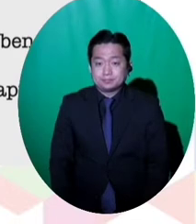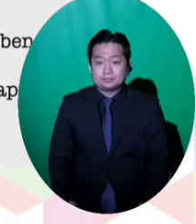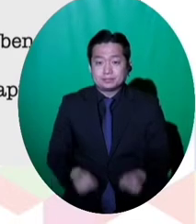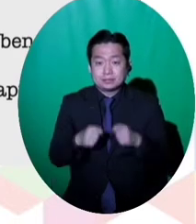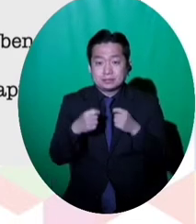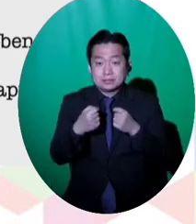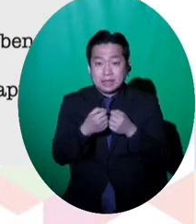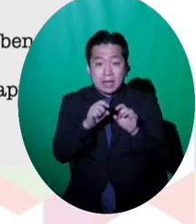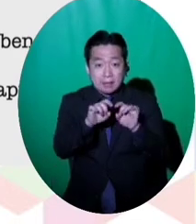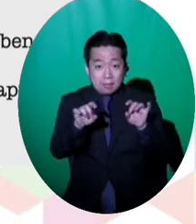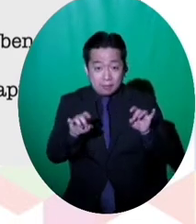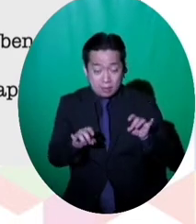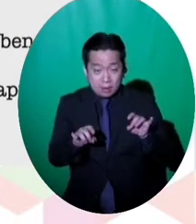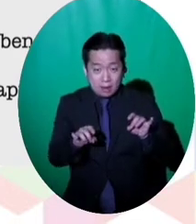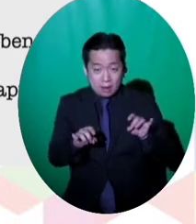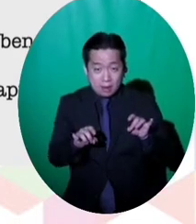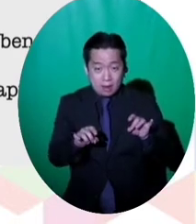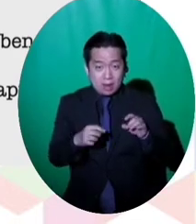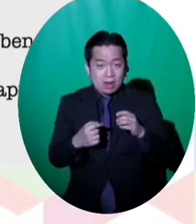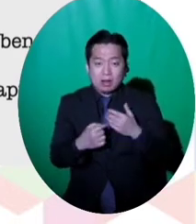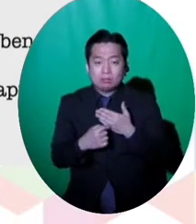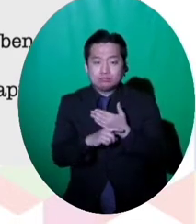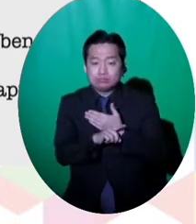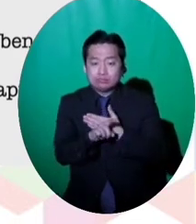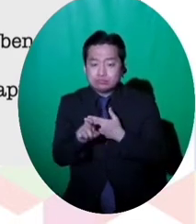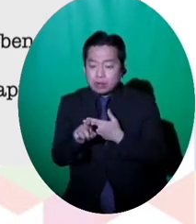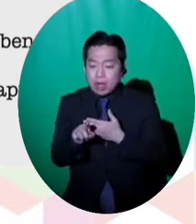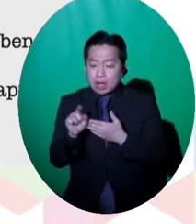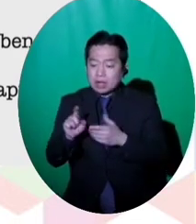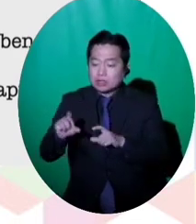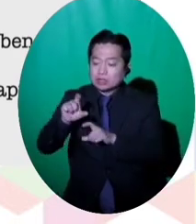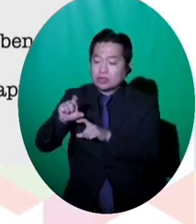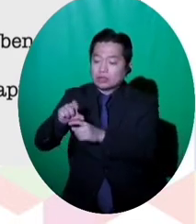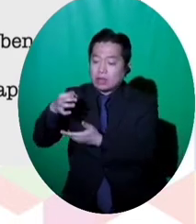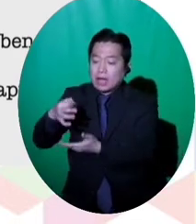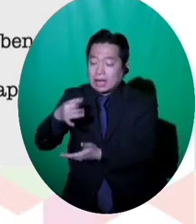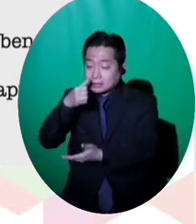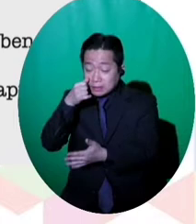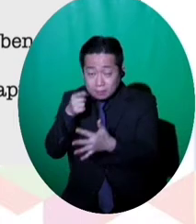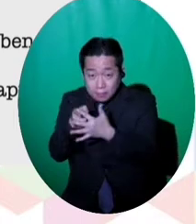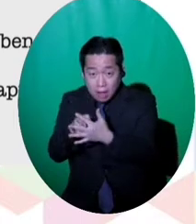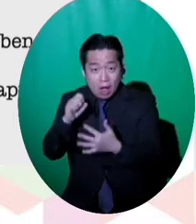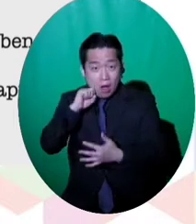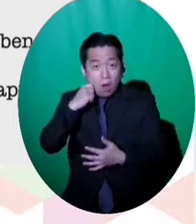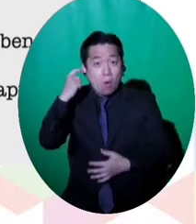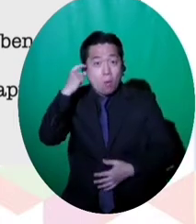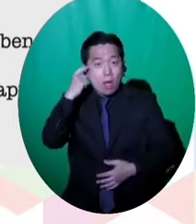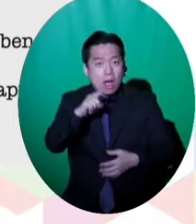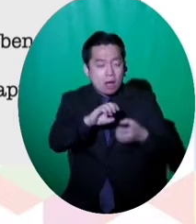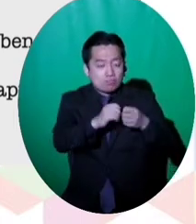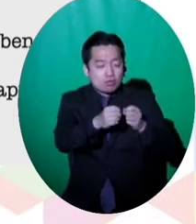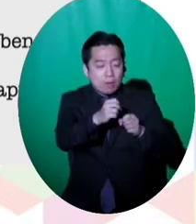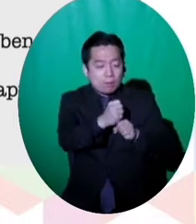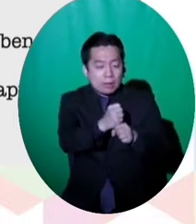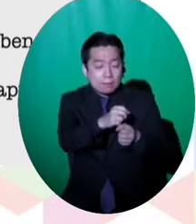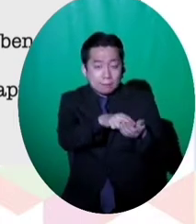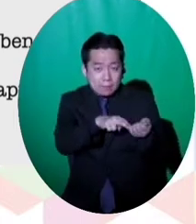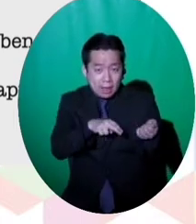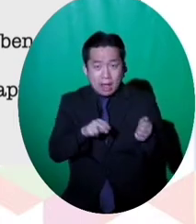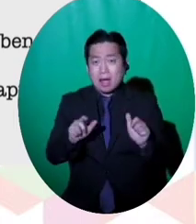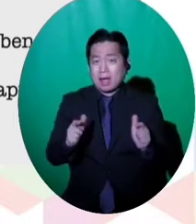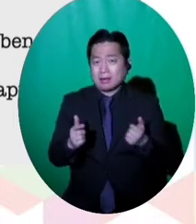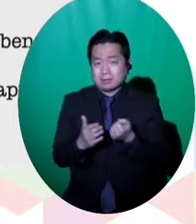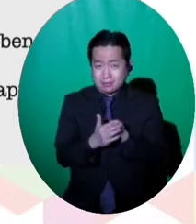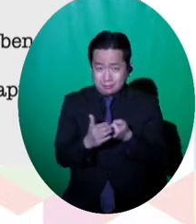or measured, or that is really subject to the forces of supply and demand in the marketplace. And another really